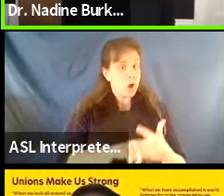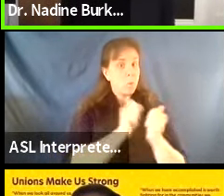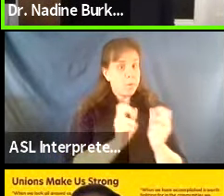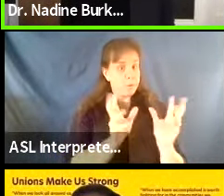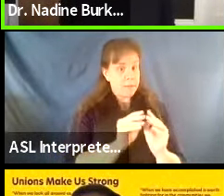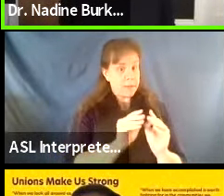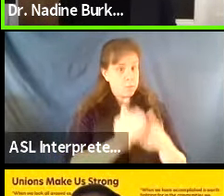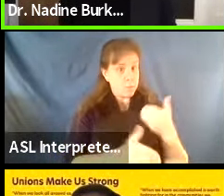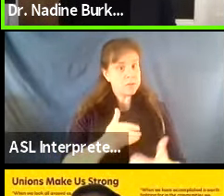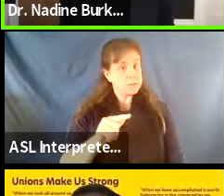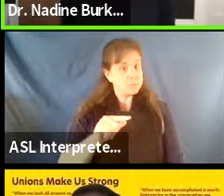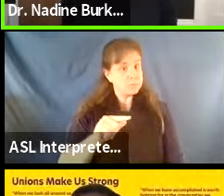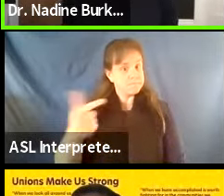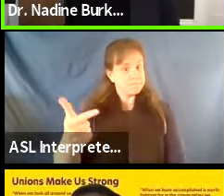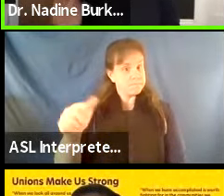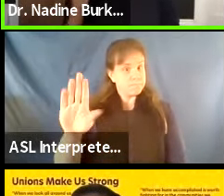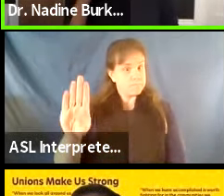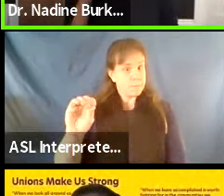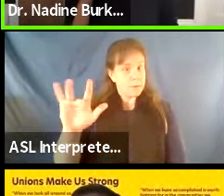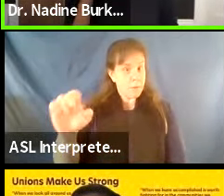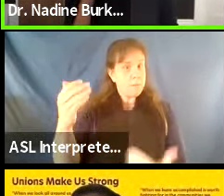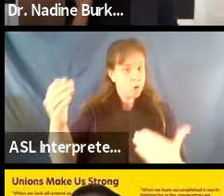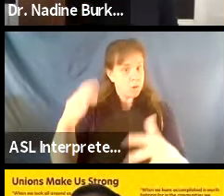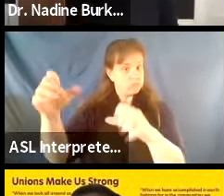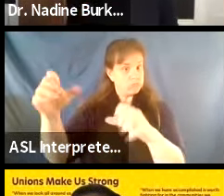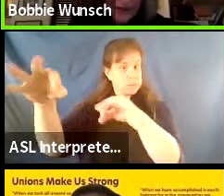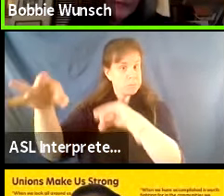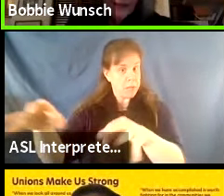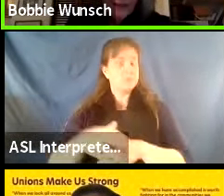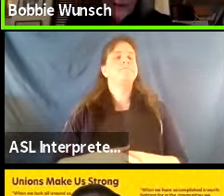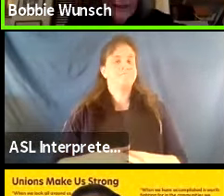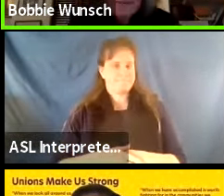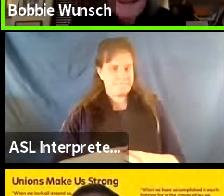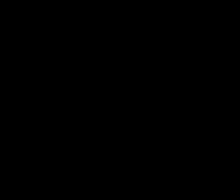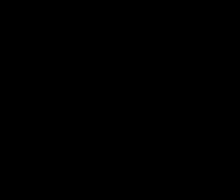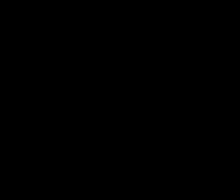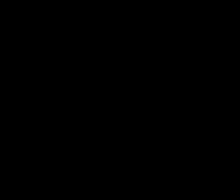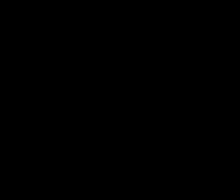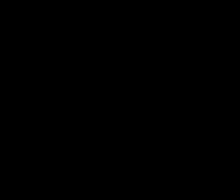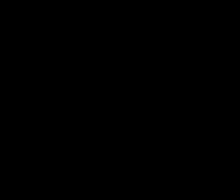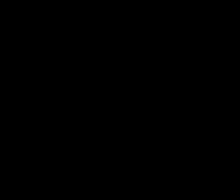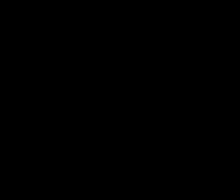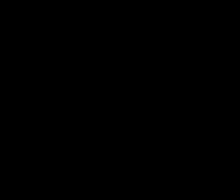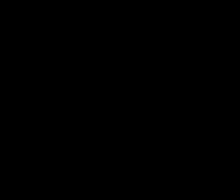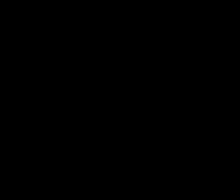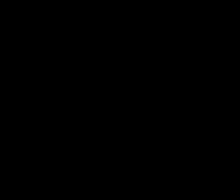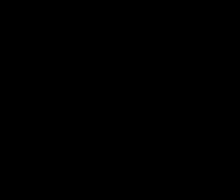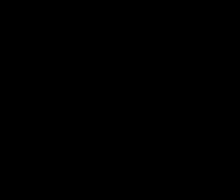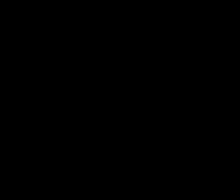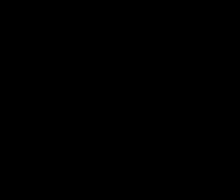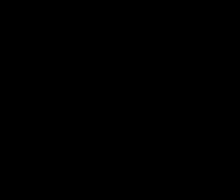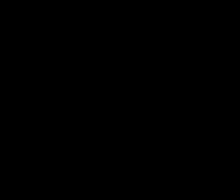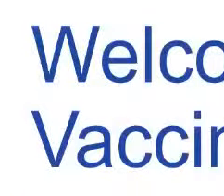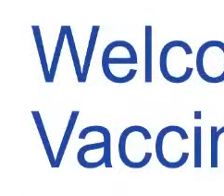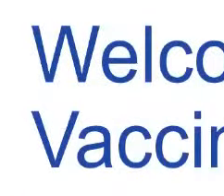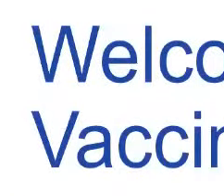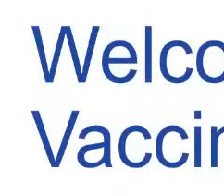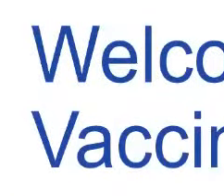So Bobby, do you want to take that away? Yes, I will. Thank you. I do need to make an announcement to the